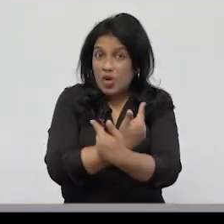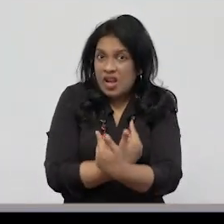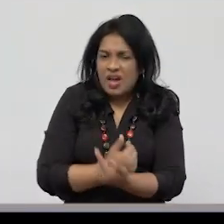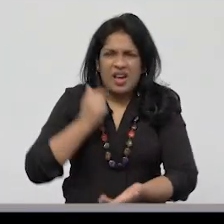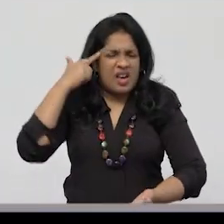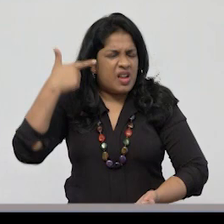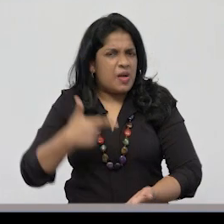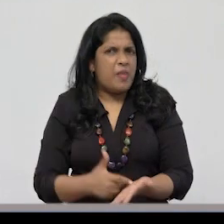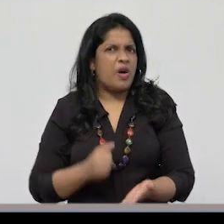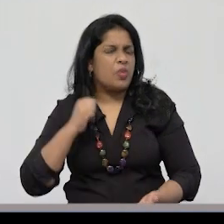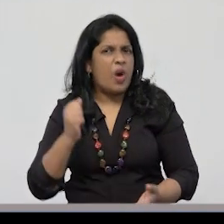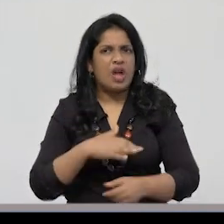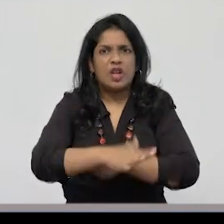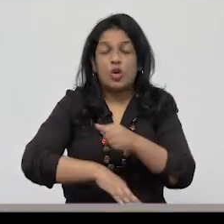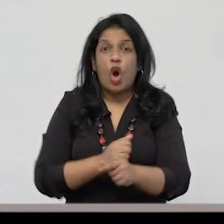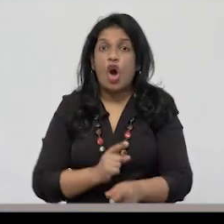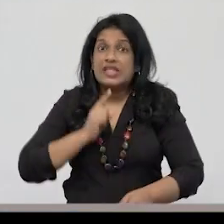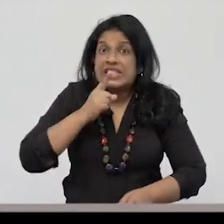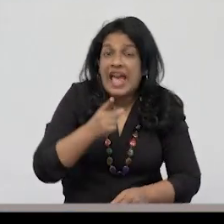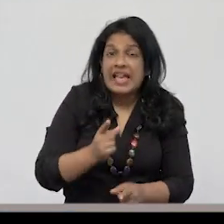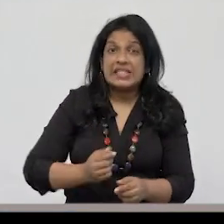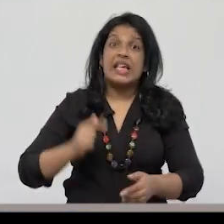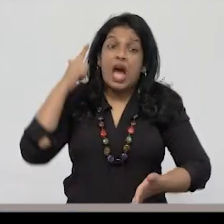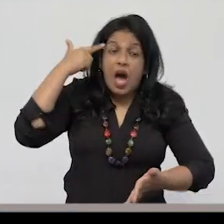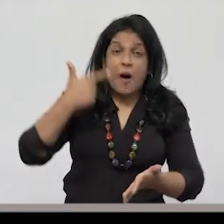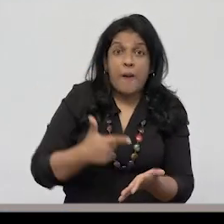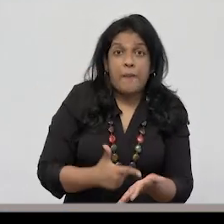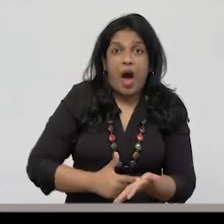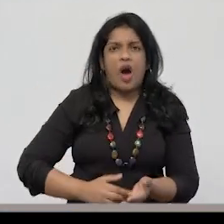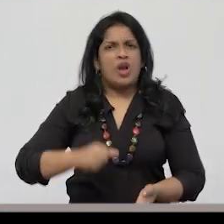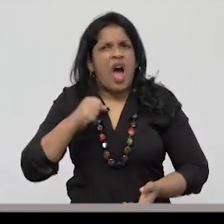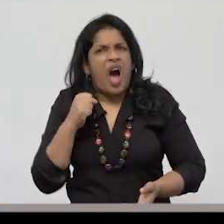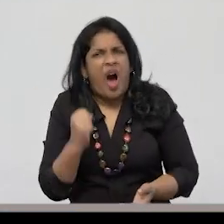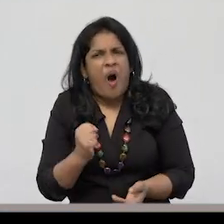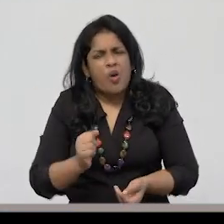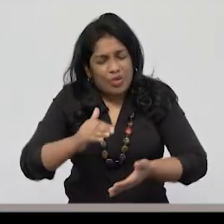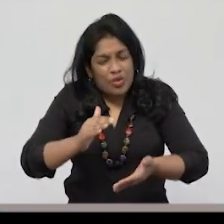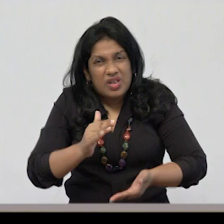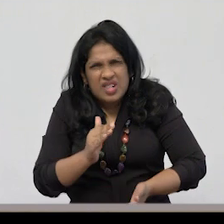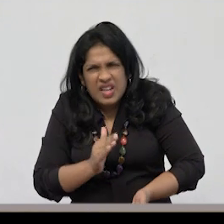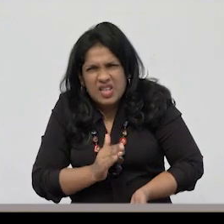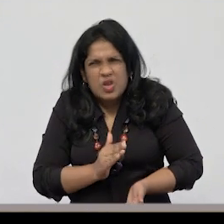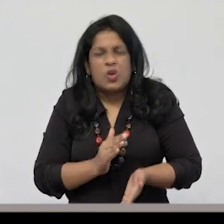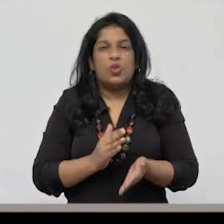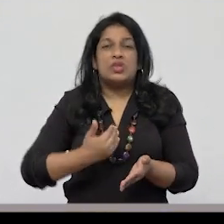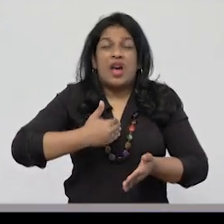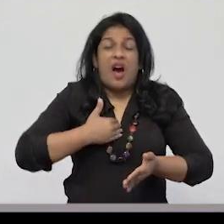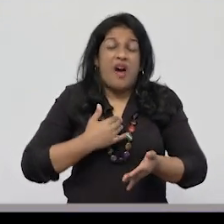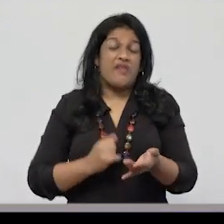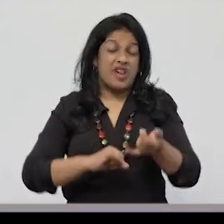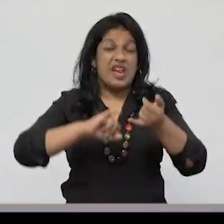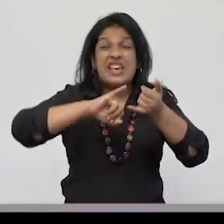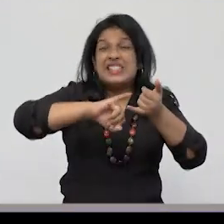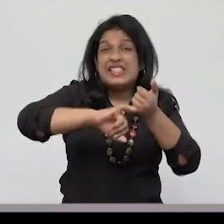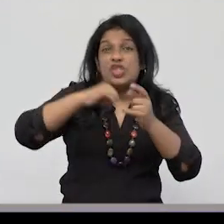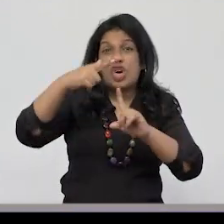and what God's plan is on how to reduce your stress. And I'm reminded of a story.